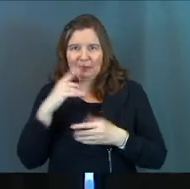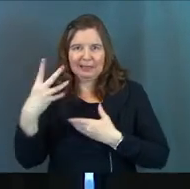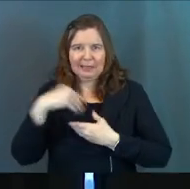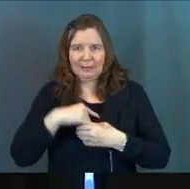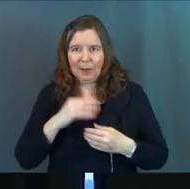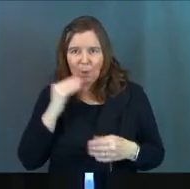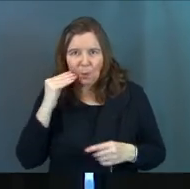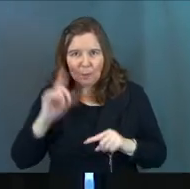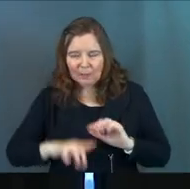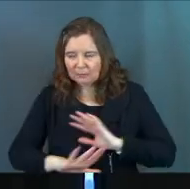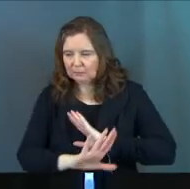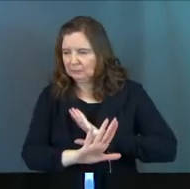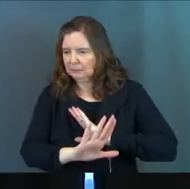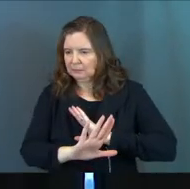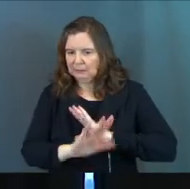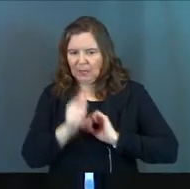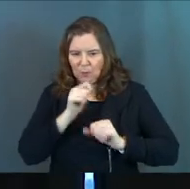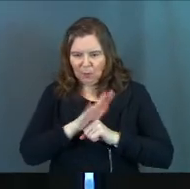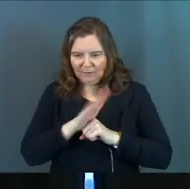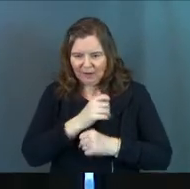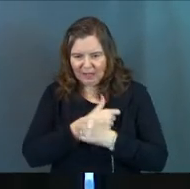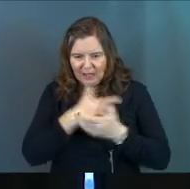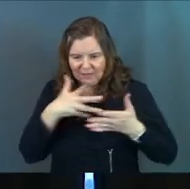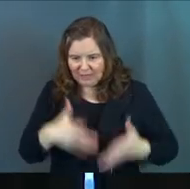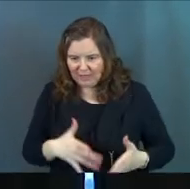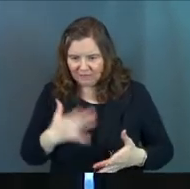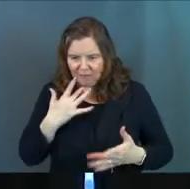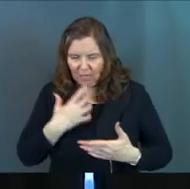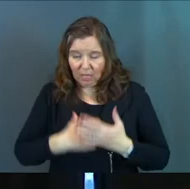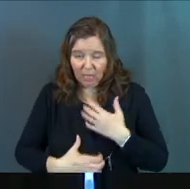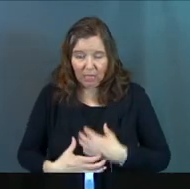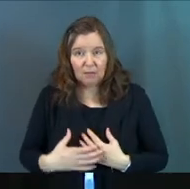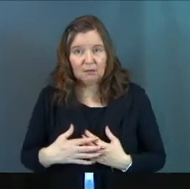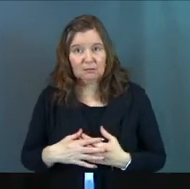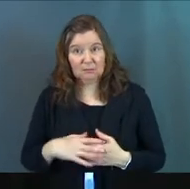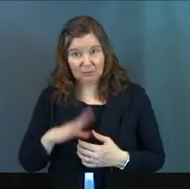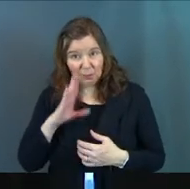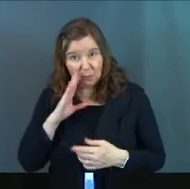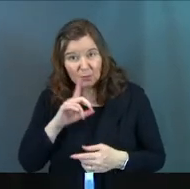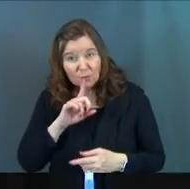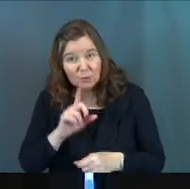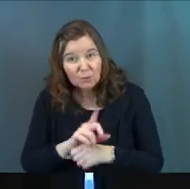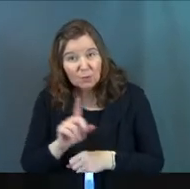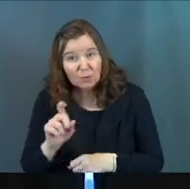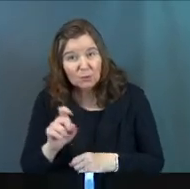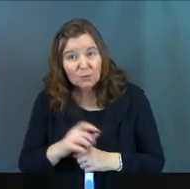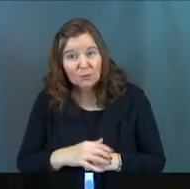my home. I won't have enough love left over. Will you, though?